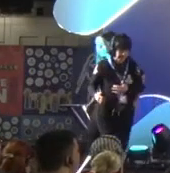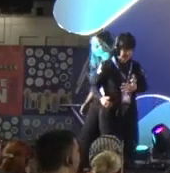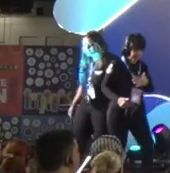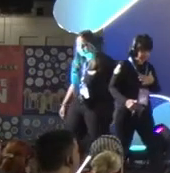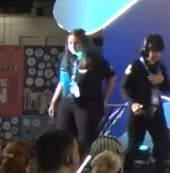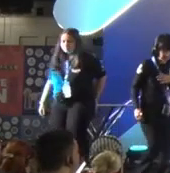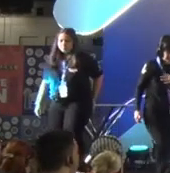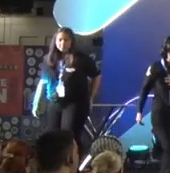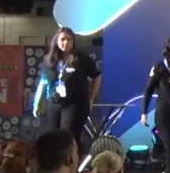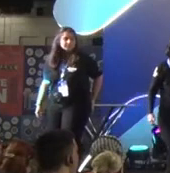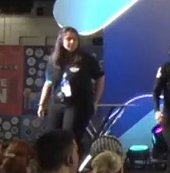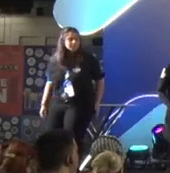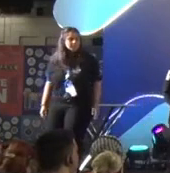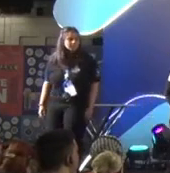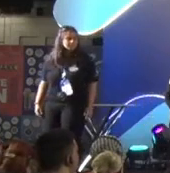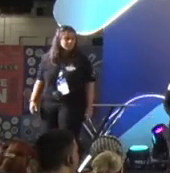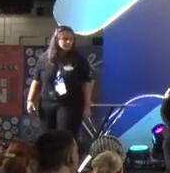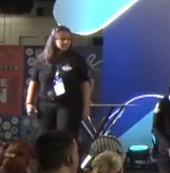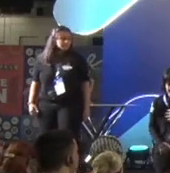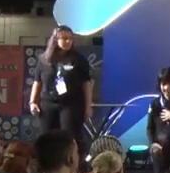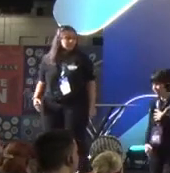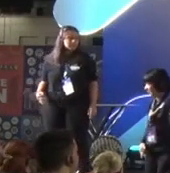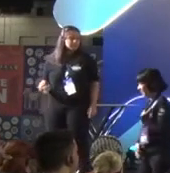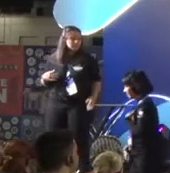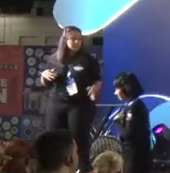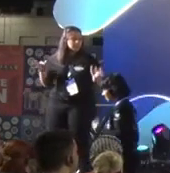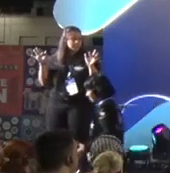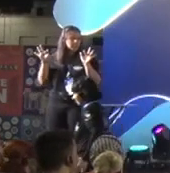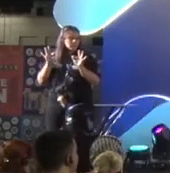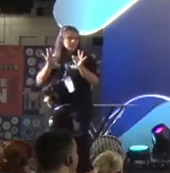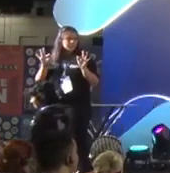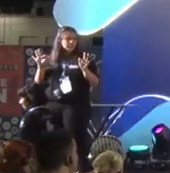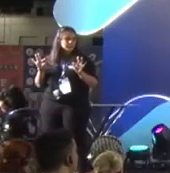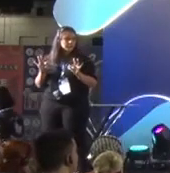que eu fiquei muito feliz por isso.